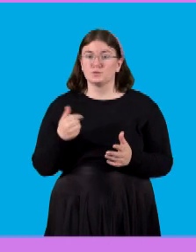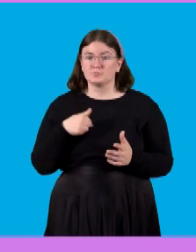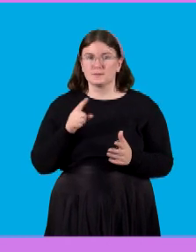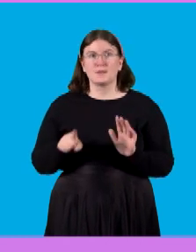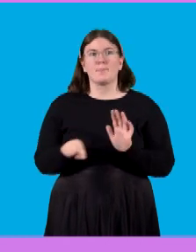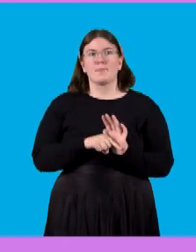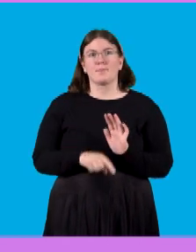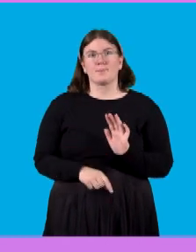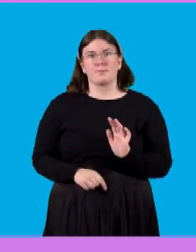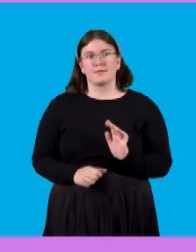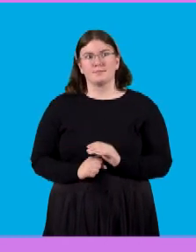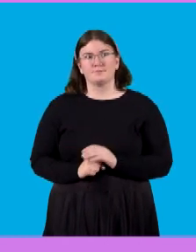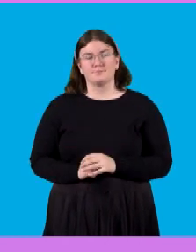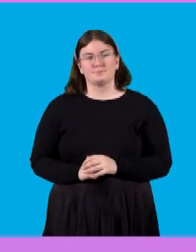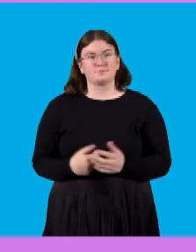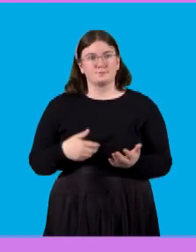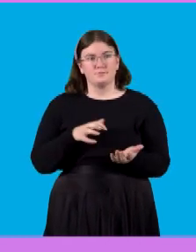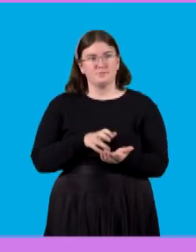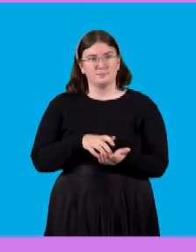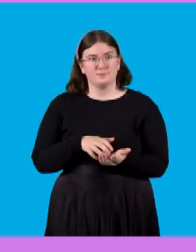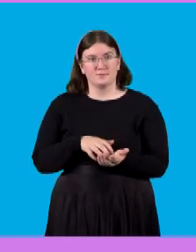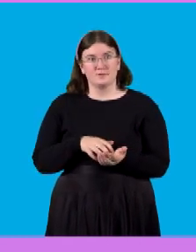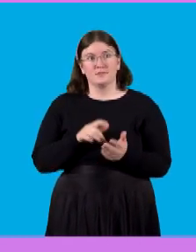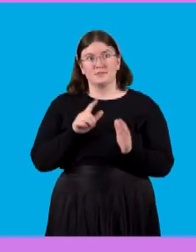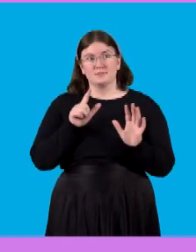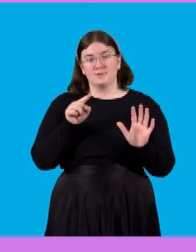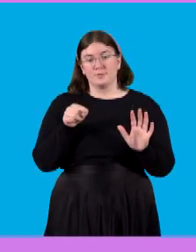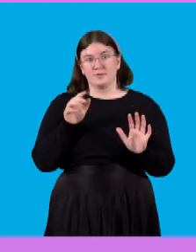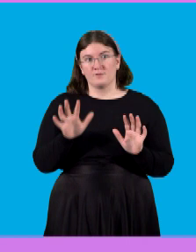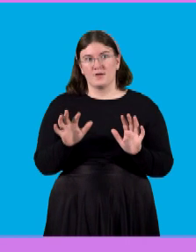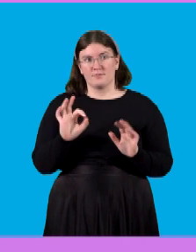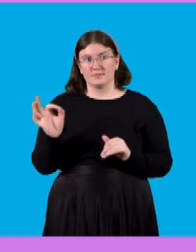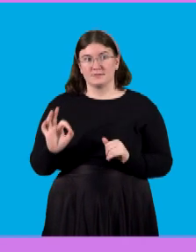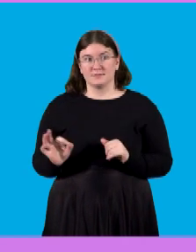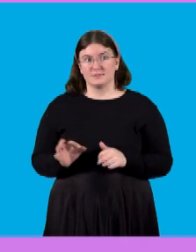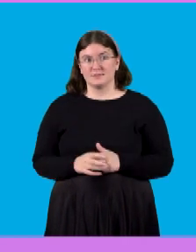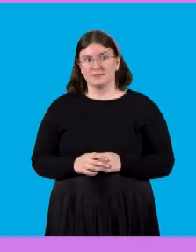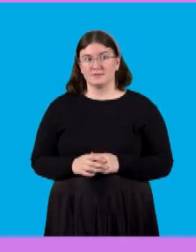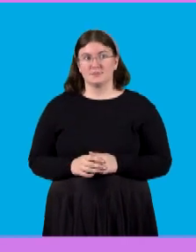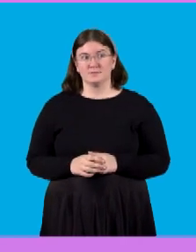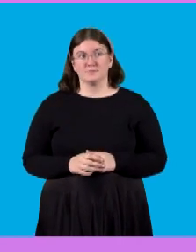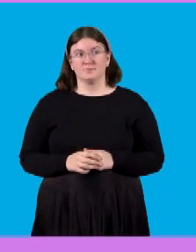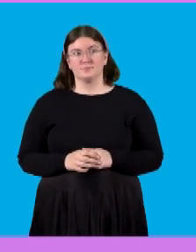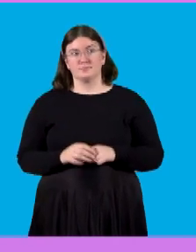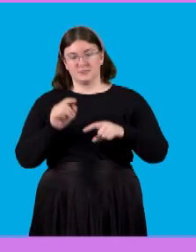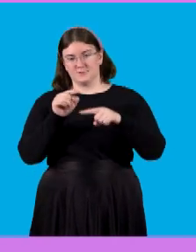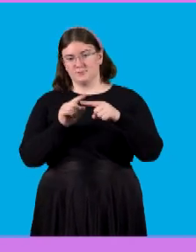is 7.5%, so 7.5 over 100, multiply by